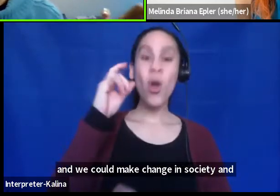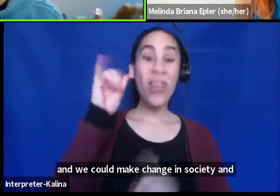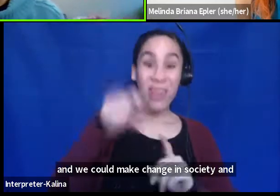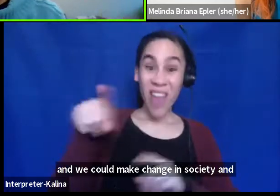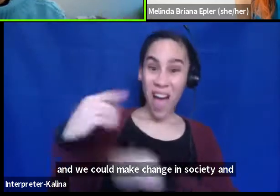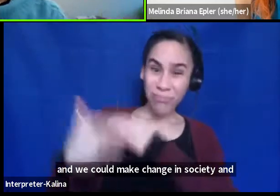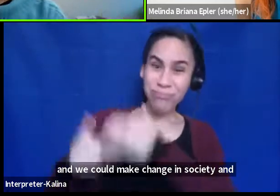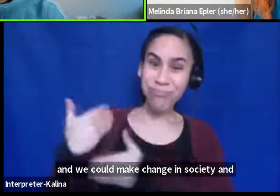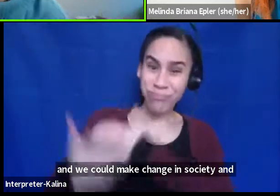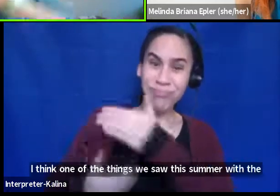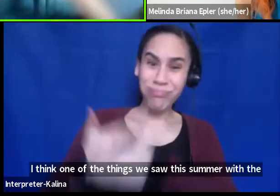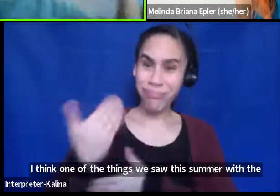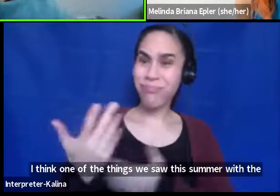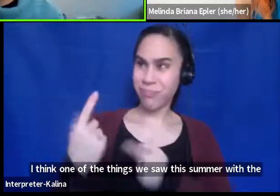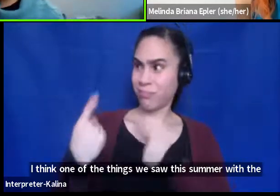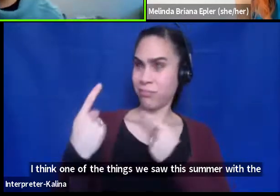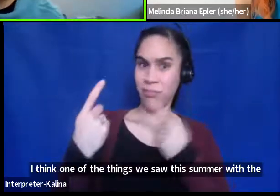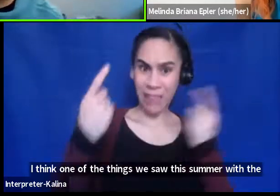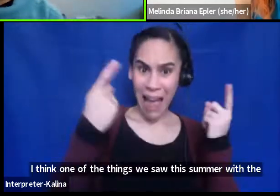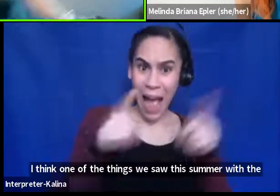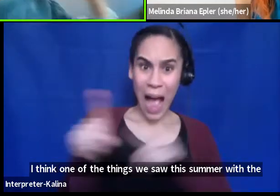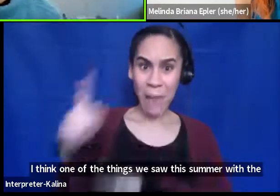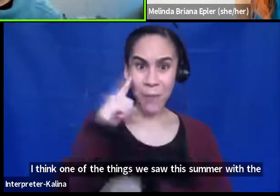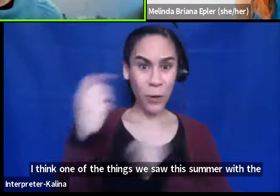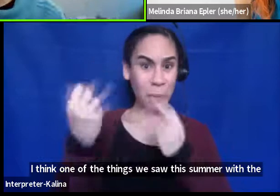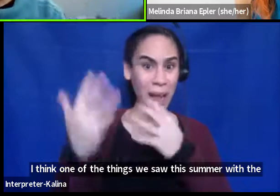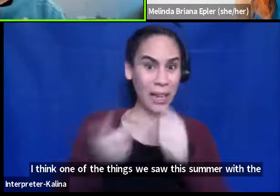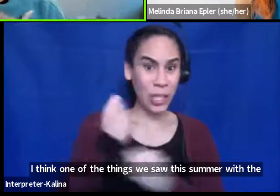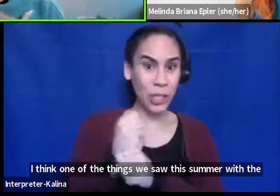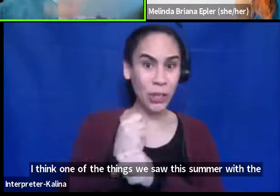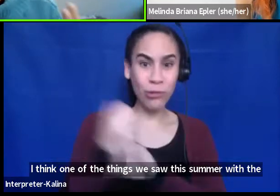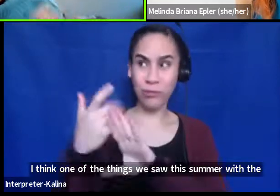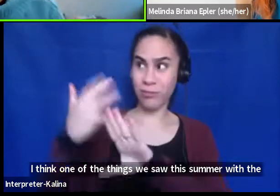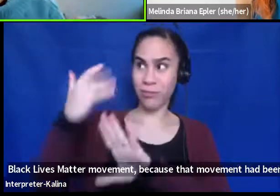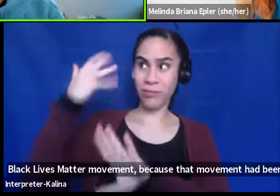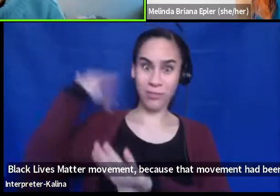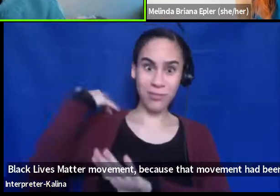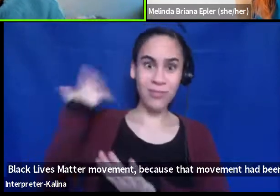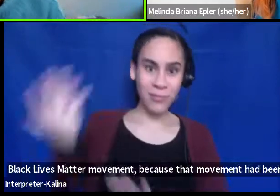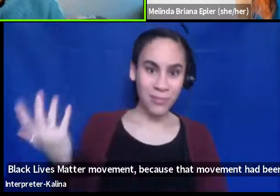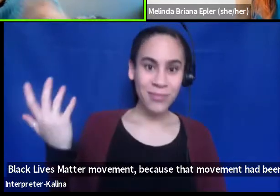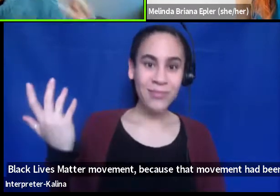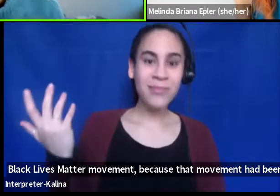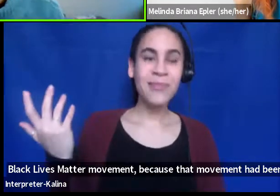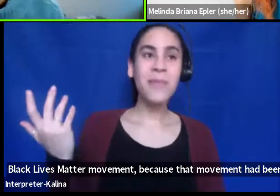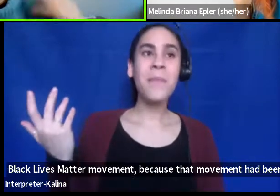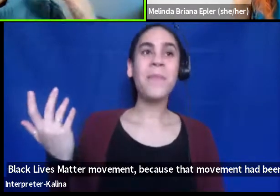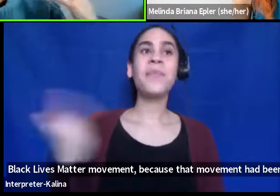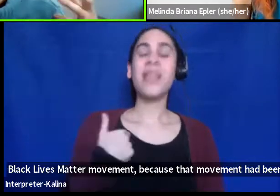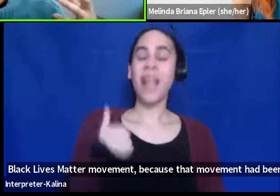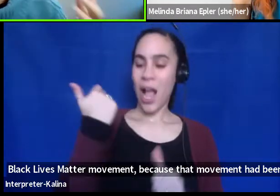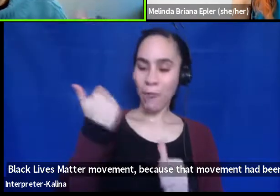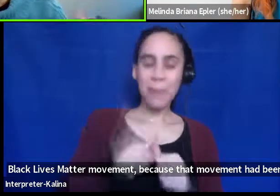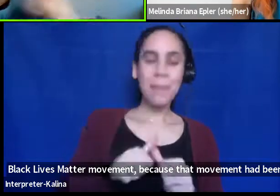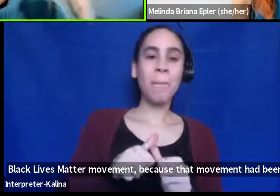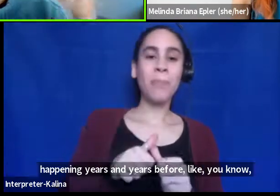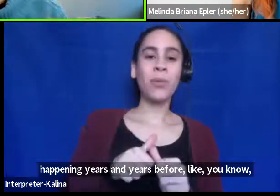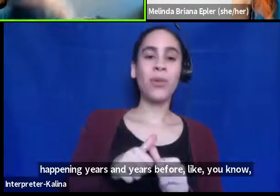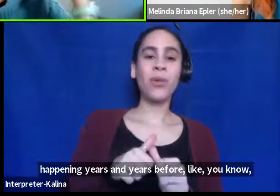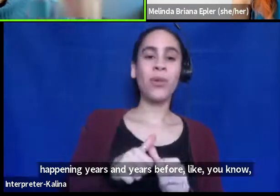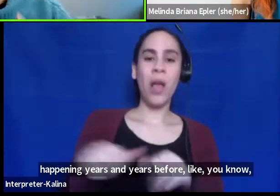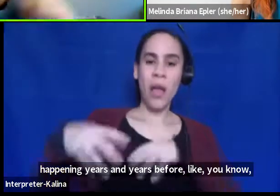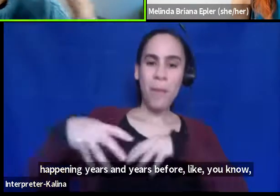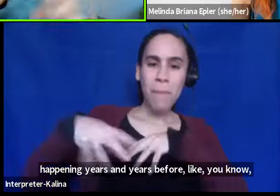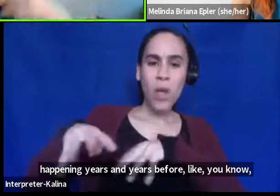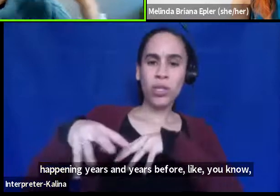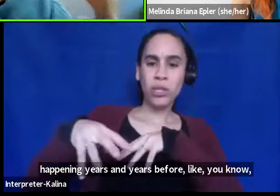been happening like years and years before, I remember marches and